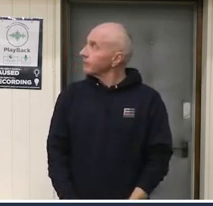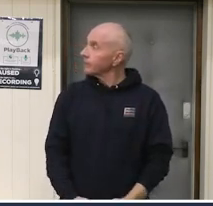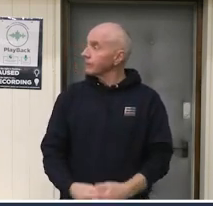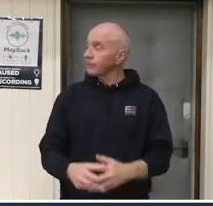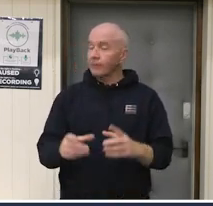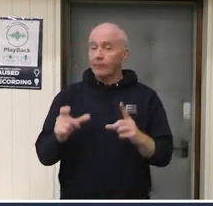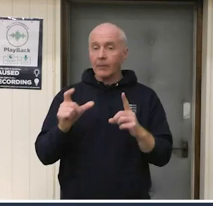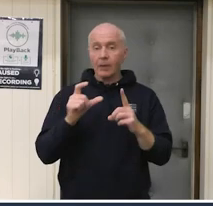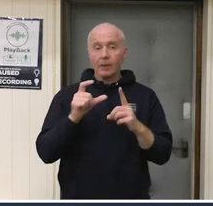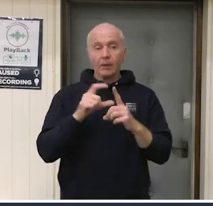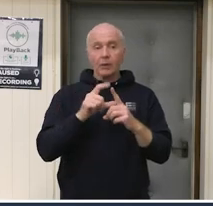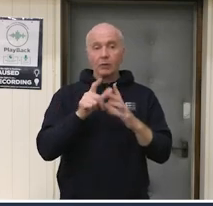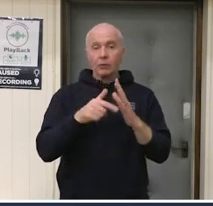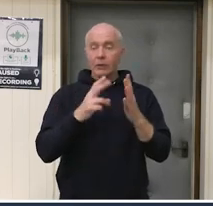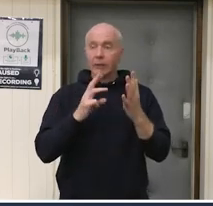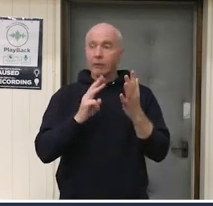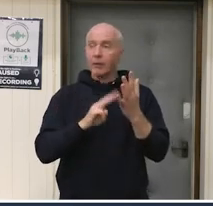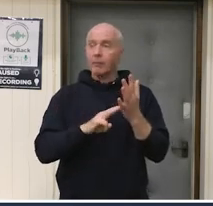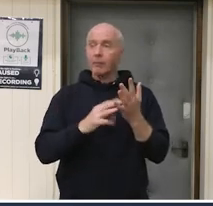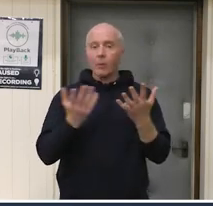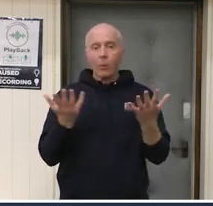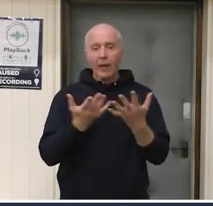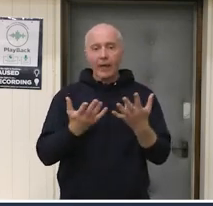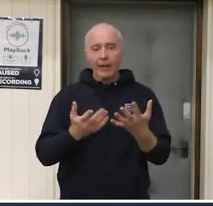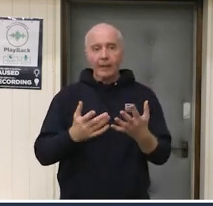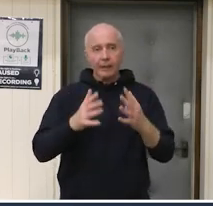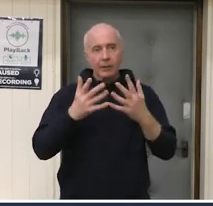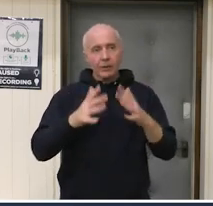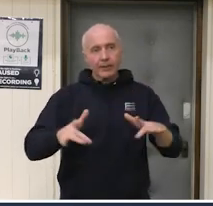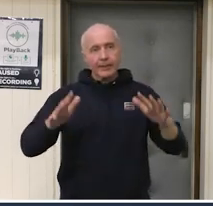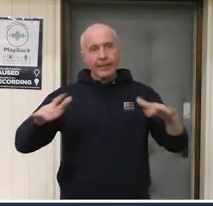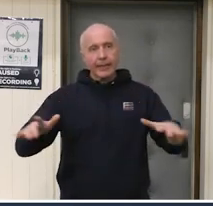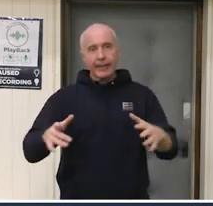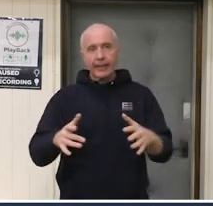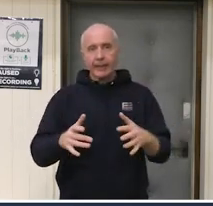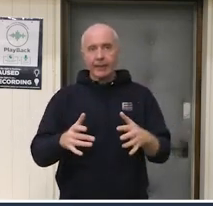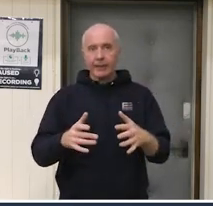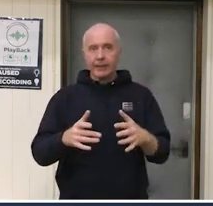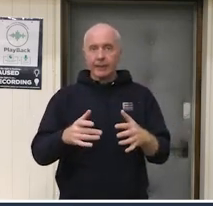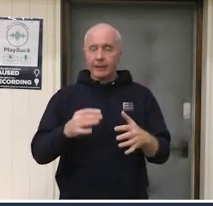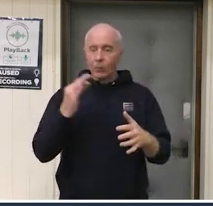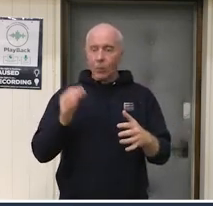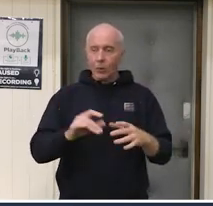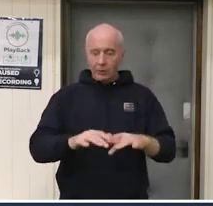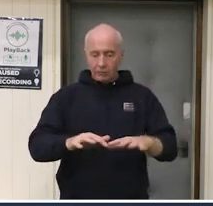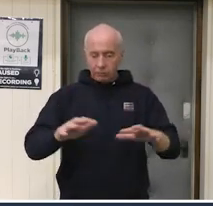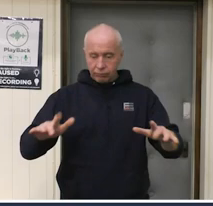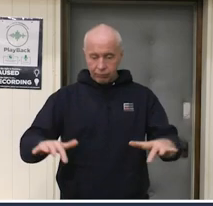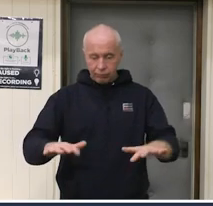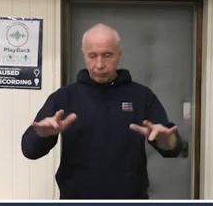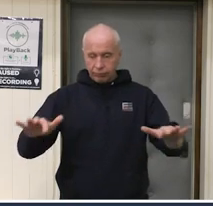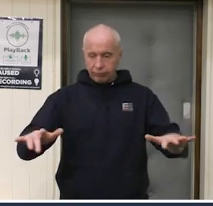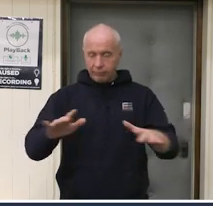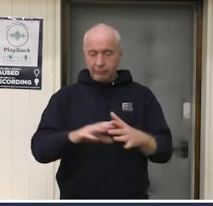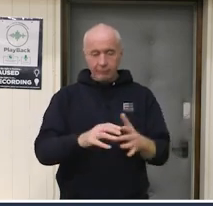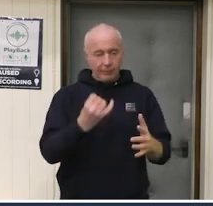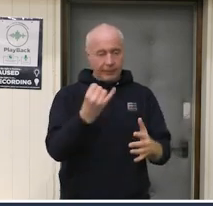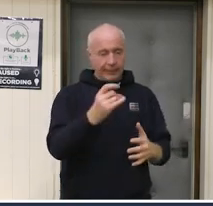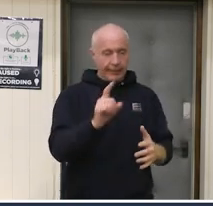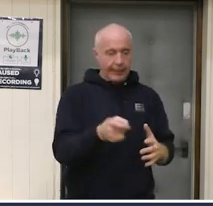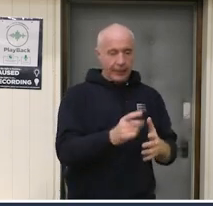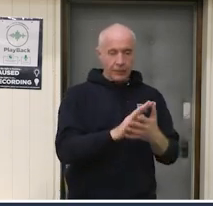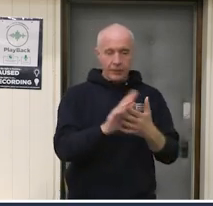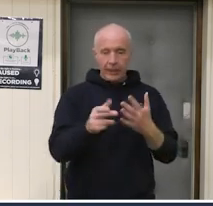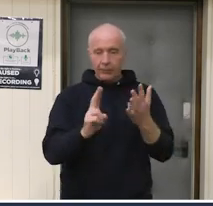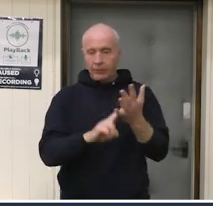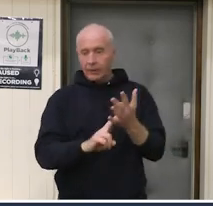deuterium is present in seawater in absolutely enormous amounts. For every 6,000 hydrogens, there's